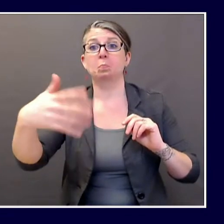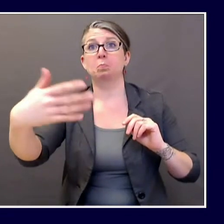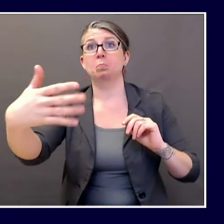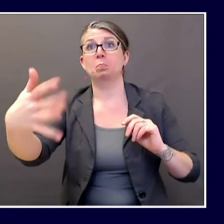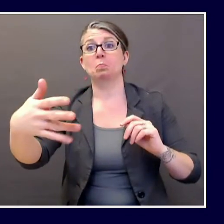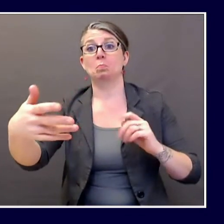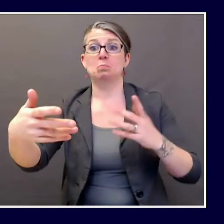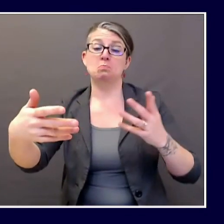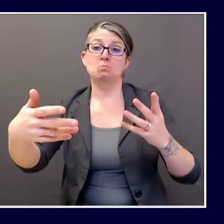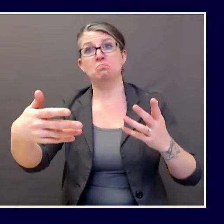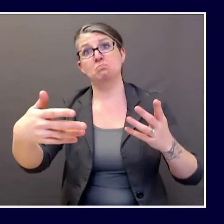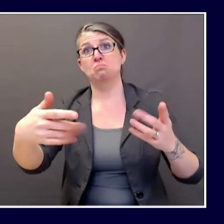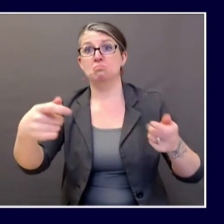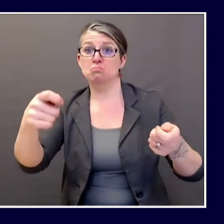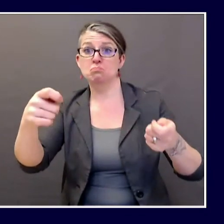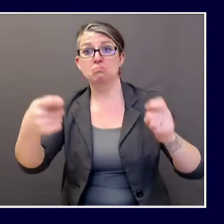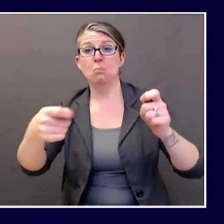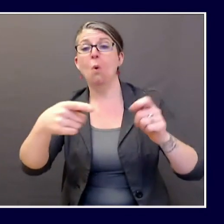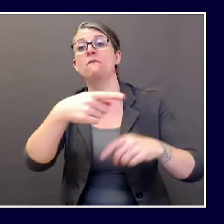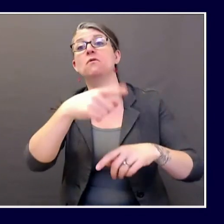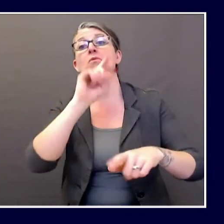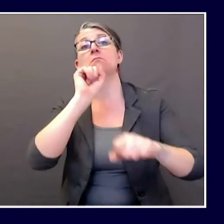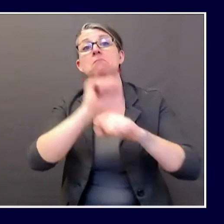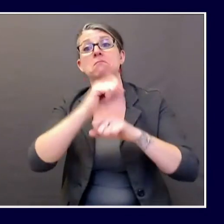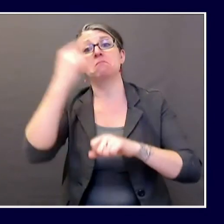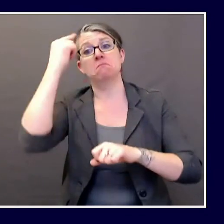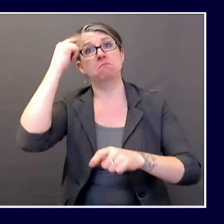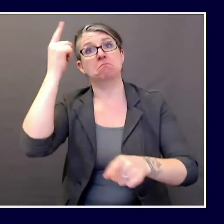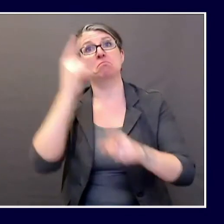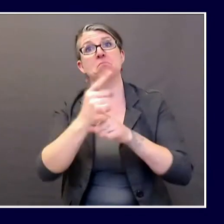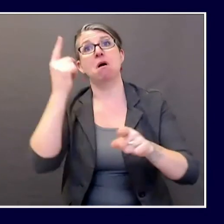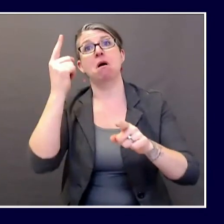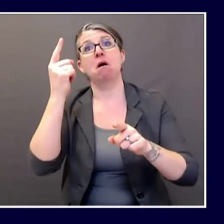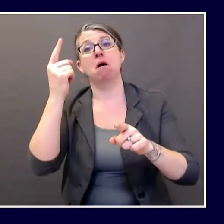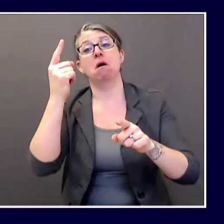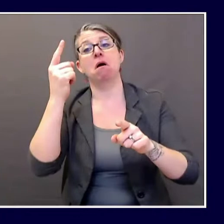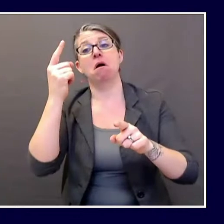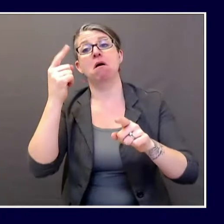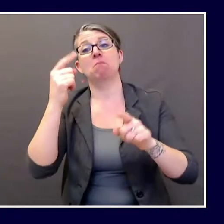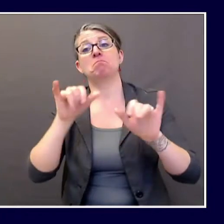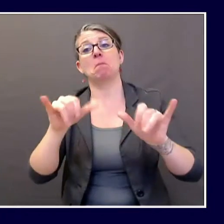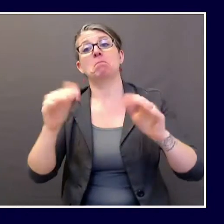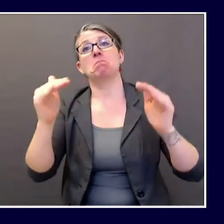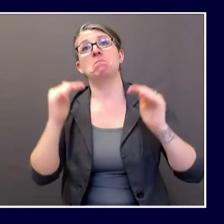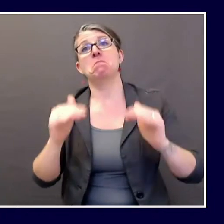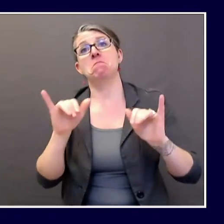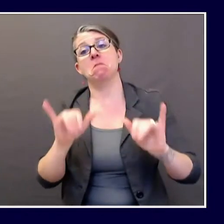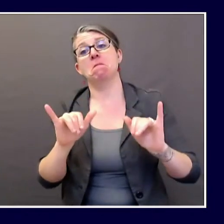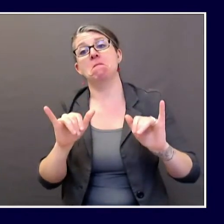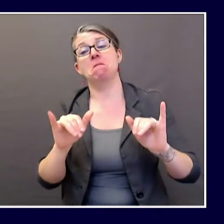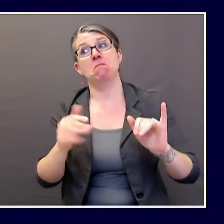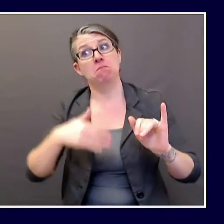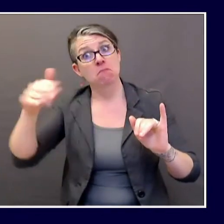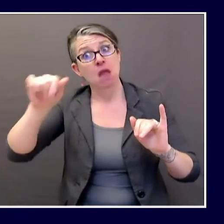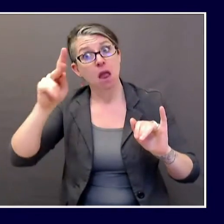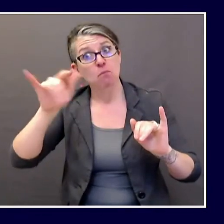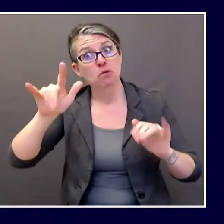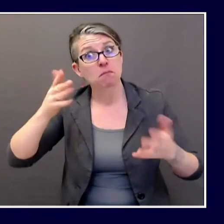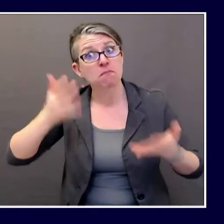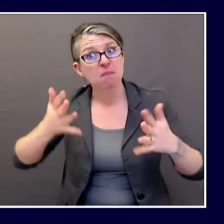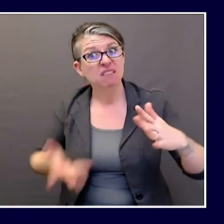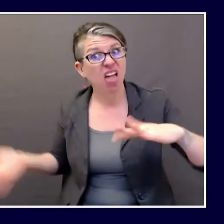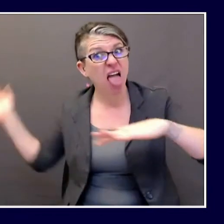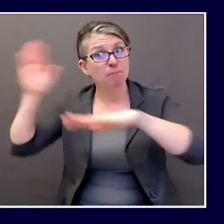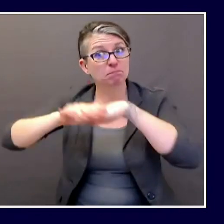some really big increases in supply. Are there any discussions? I know Connecticut has moved up